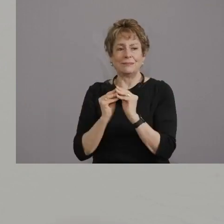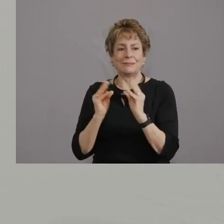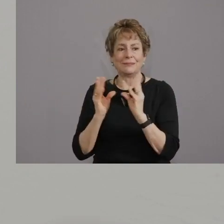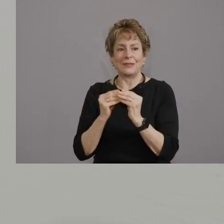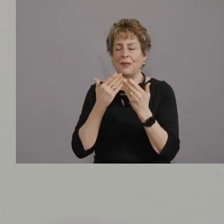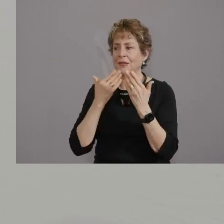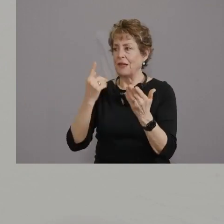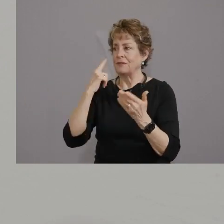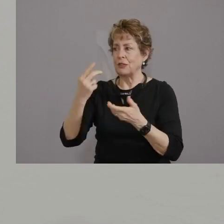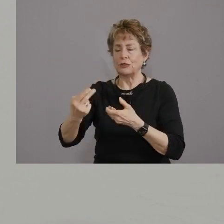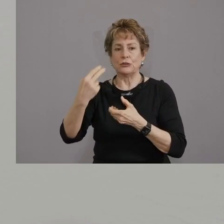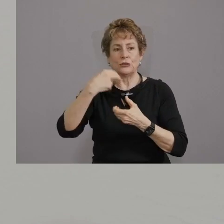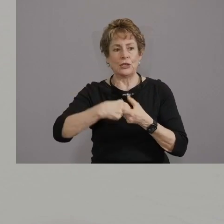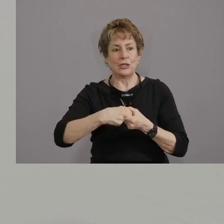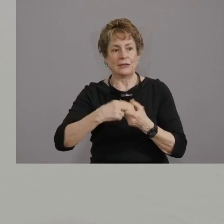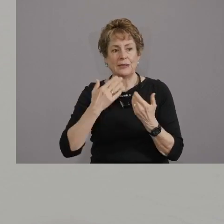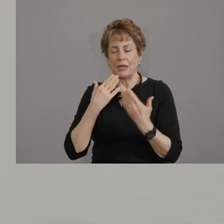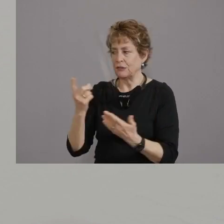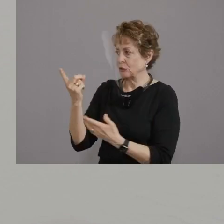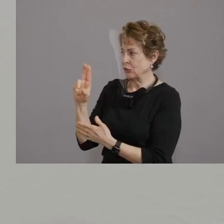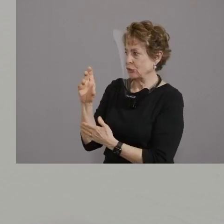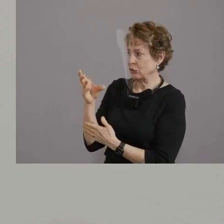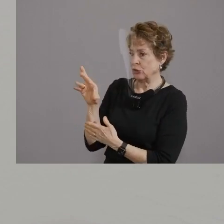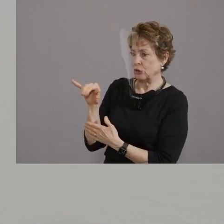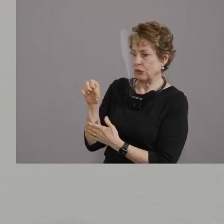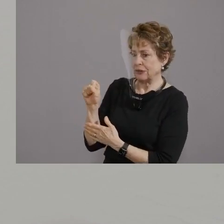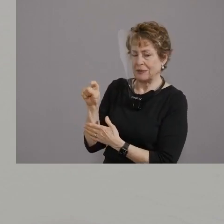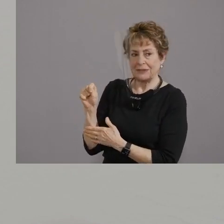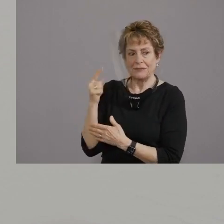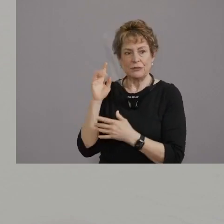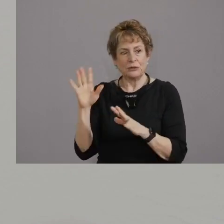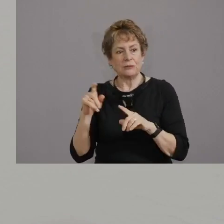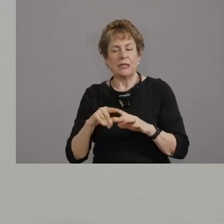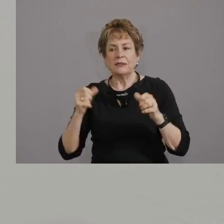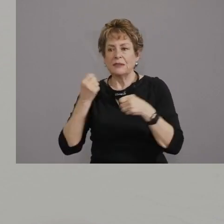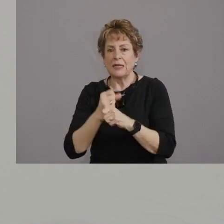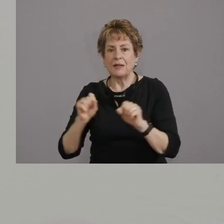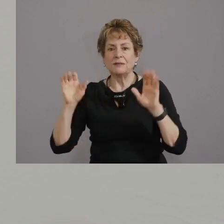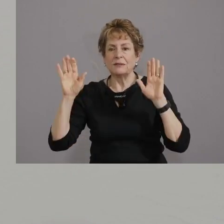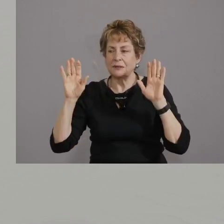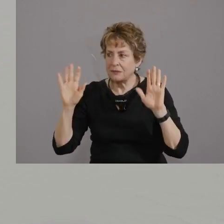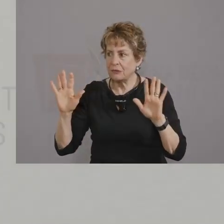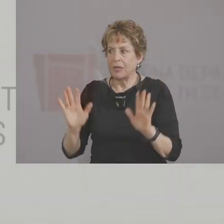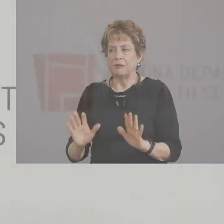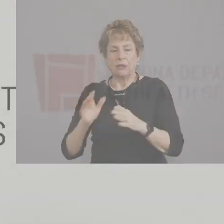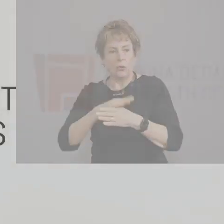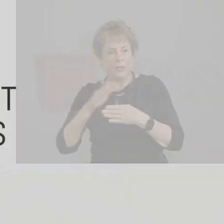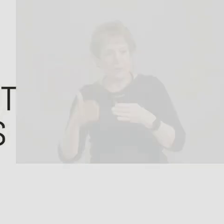Chris. Thank you. And everyone have a safe and great weekend. Yeah, have a wonderful weekend. Thank you.